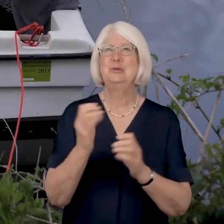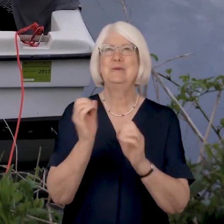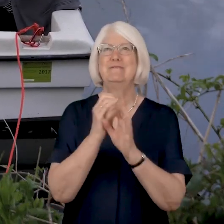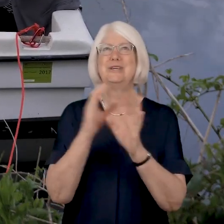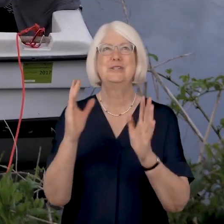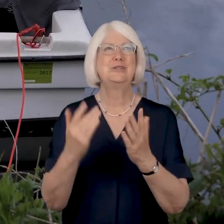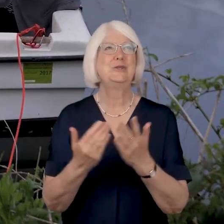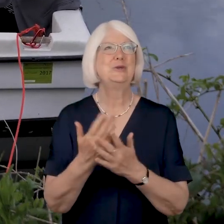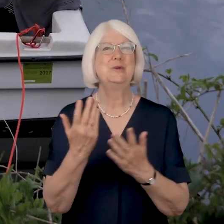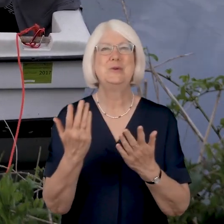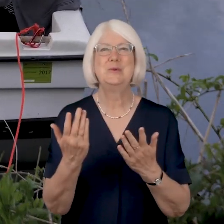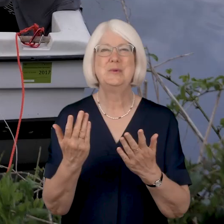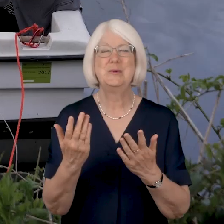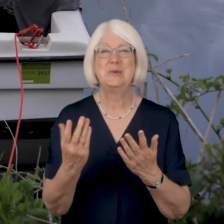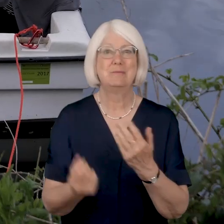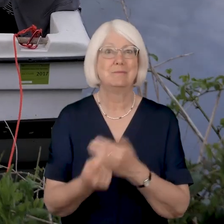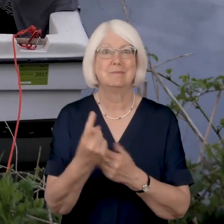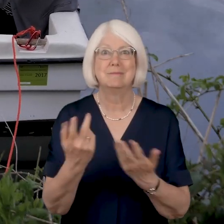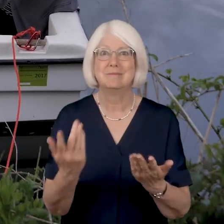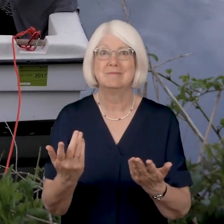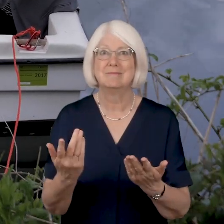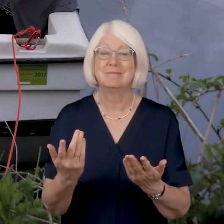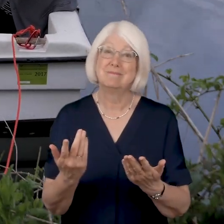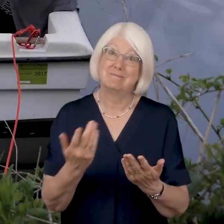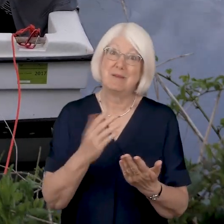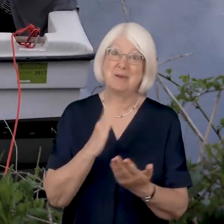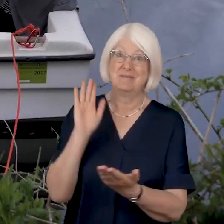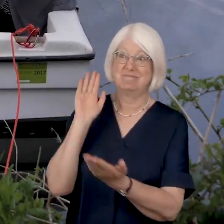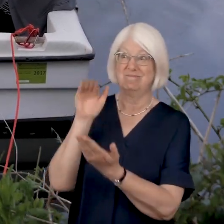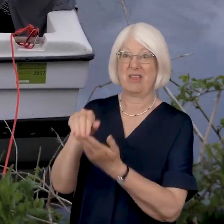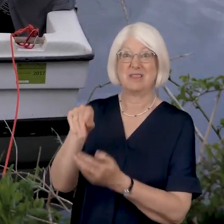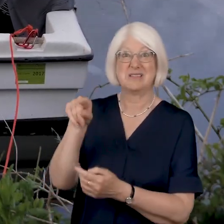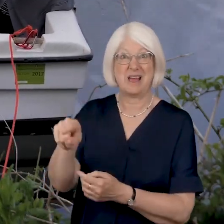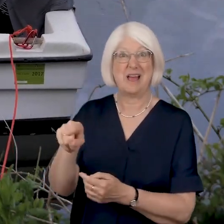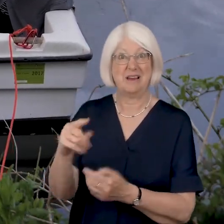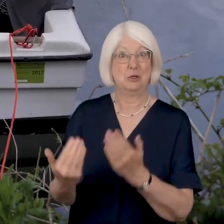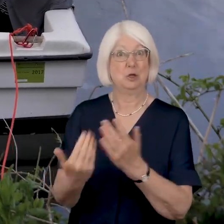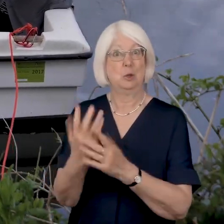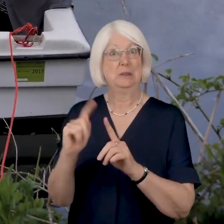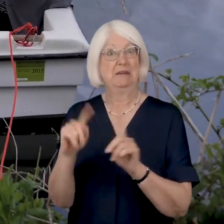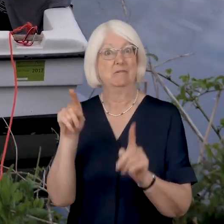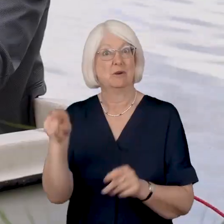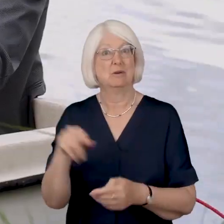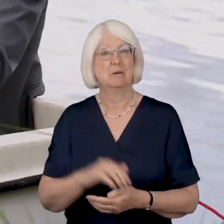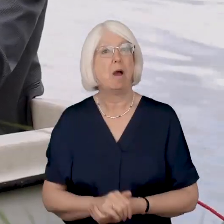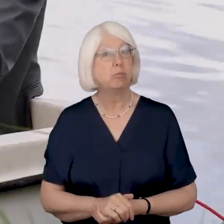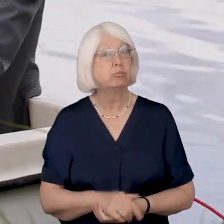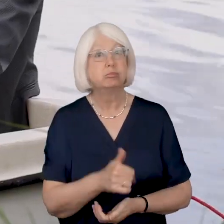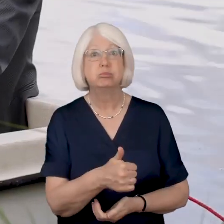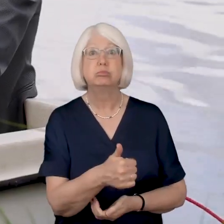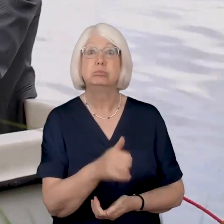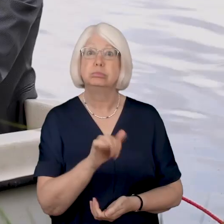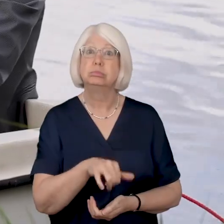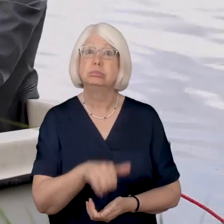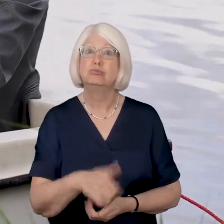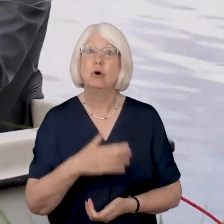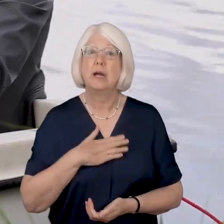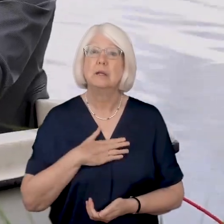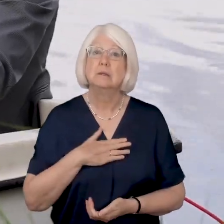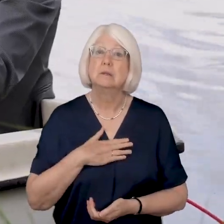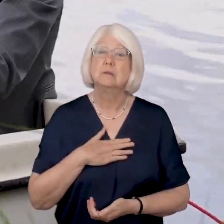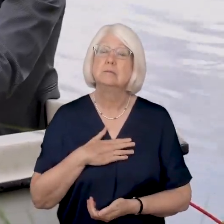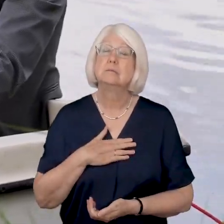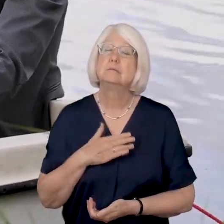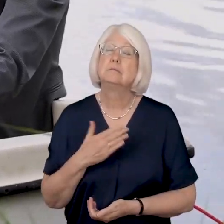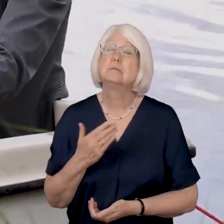something new to happen. And in a sense, maybe that's what happens when they get to the other side of the lake. I don't know, what do you think? Yeah, no, I like that.